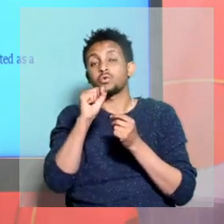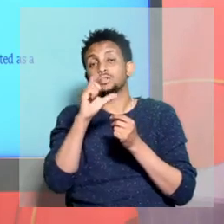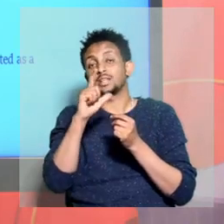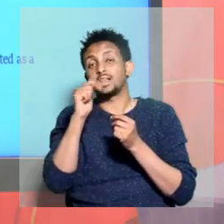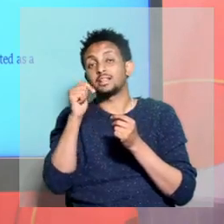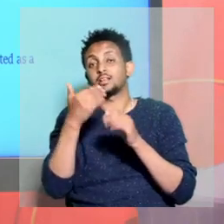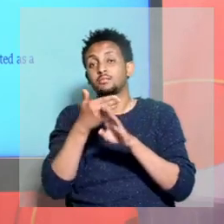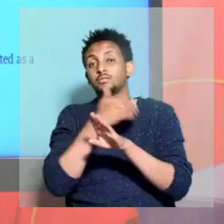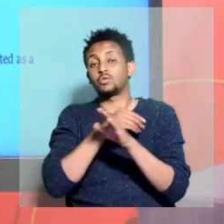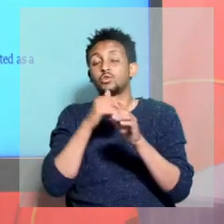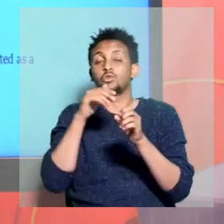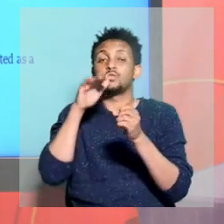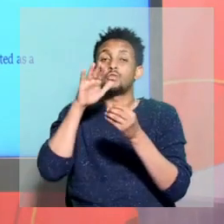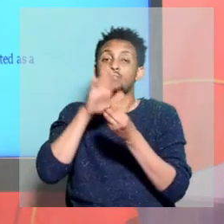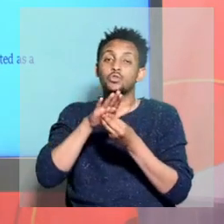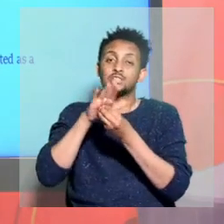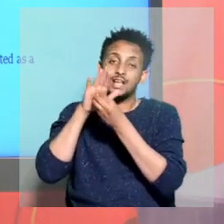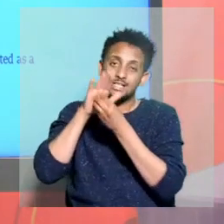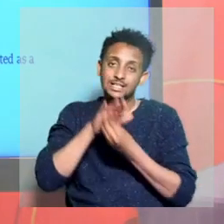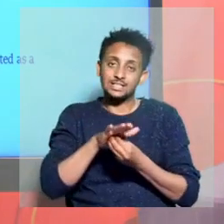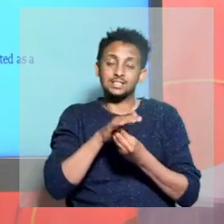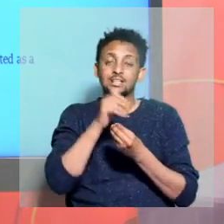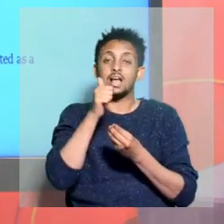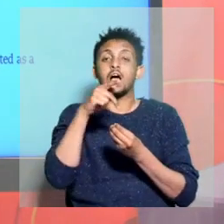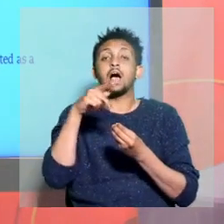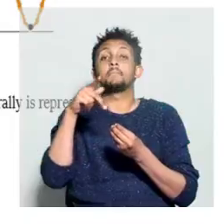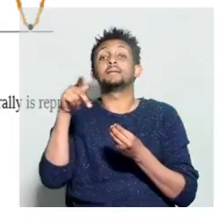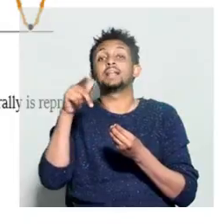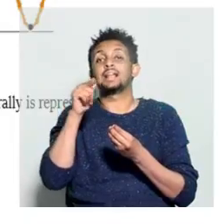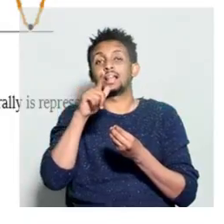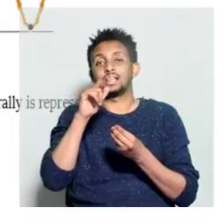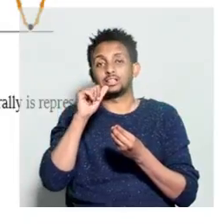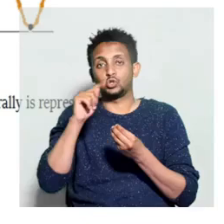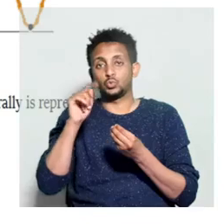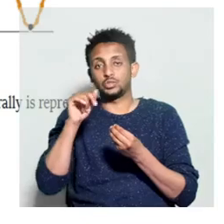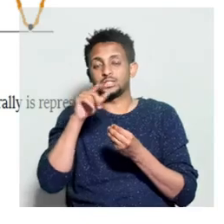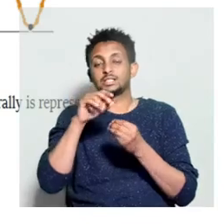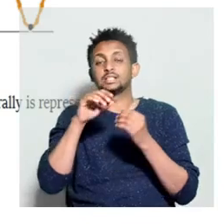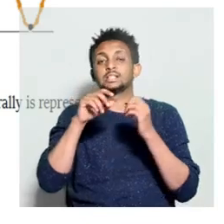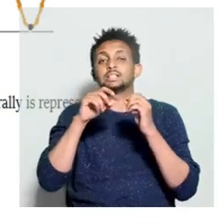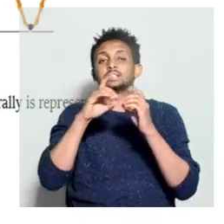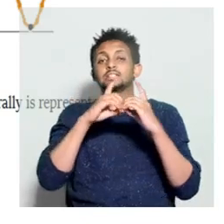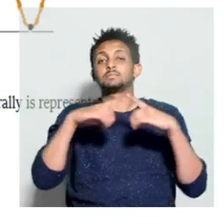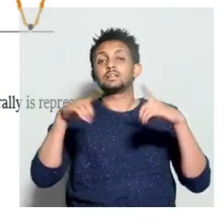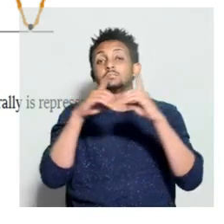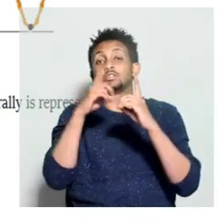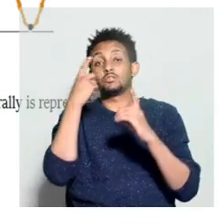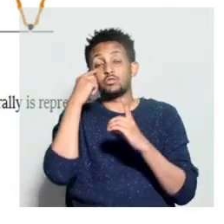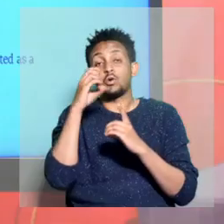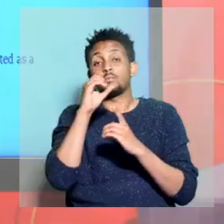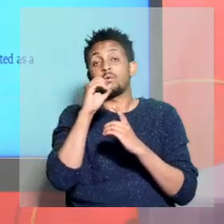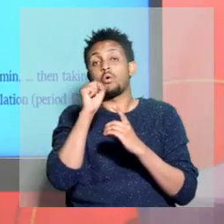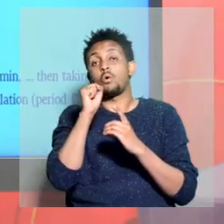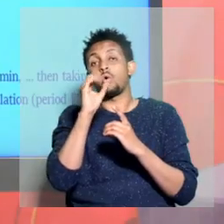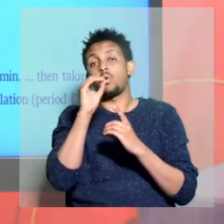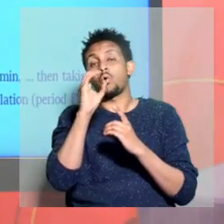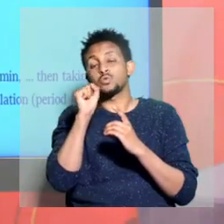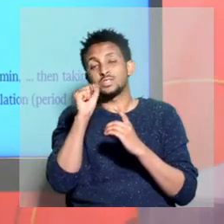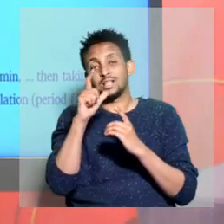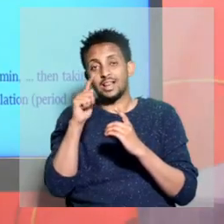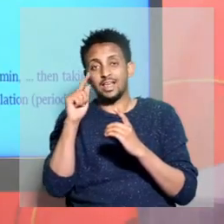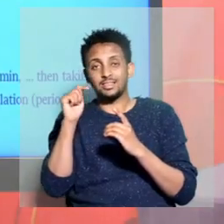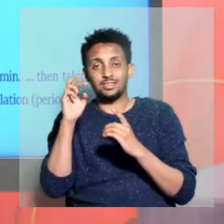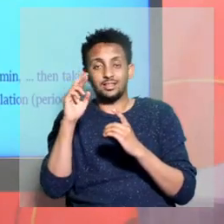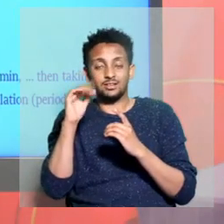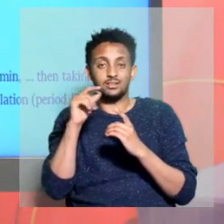before force is exerted on it. Amplitude is the maximum possible displacement from the oscillator. For example, here you